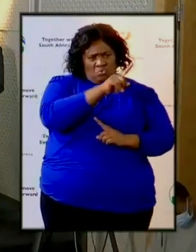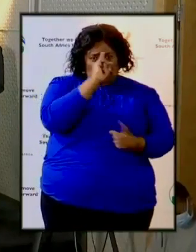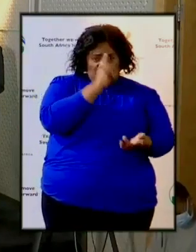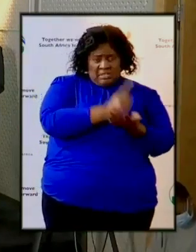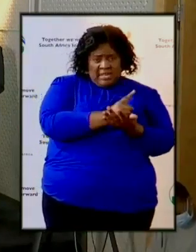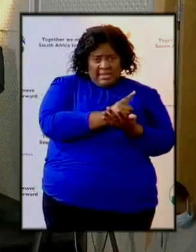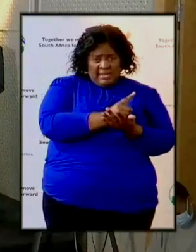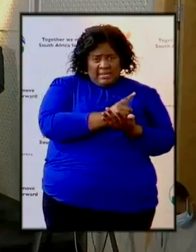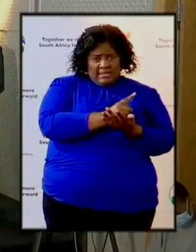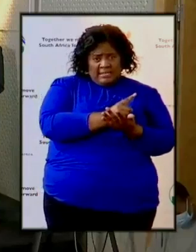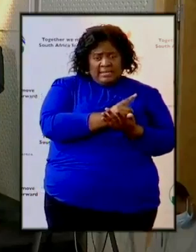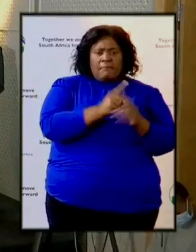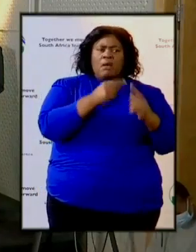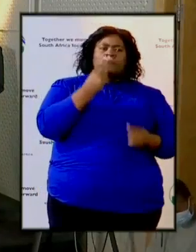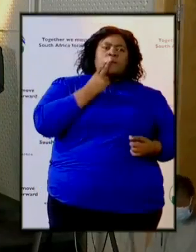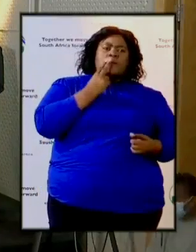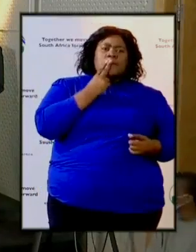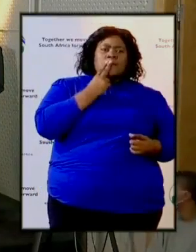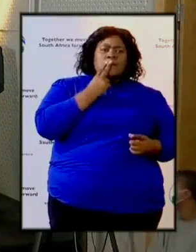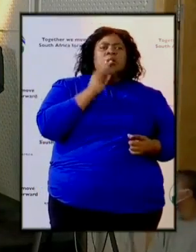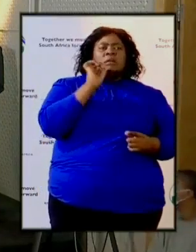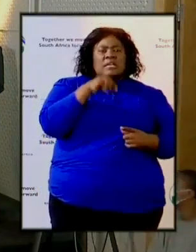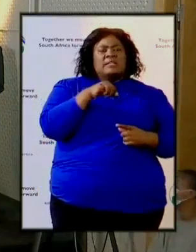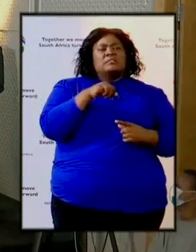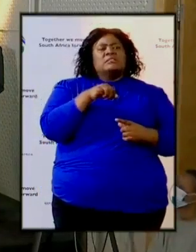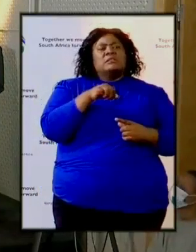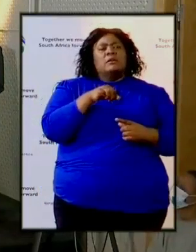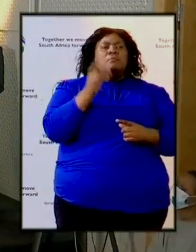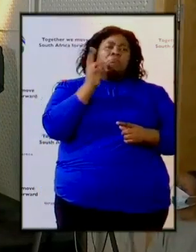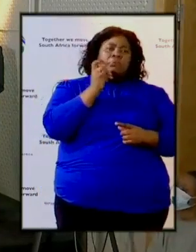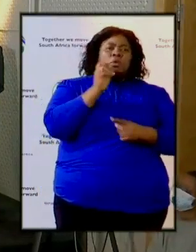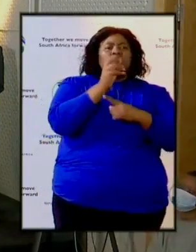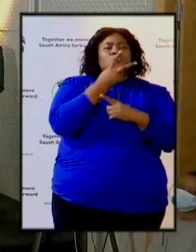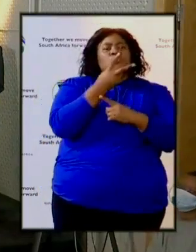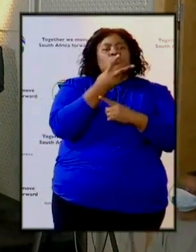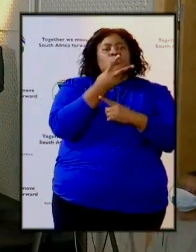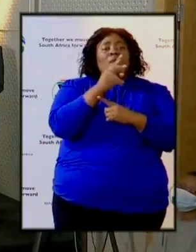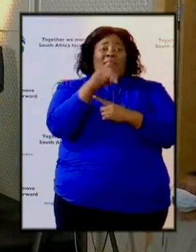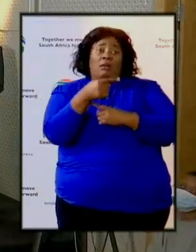around cigarettes, apart from the 2000 people that